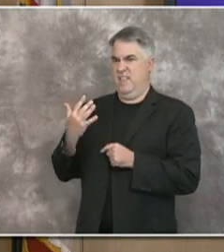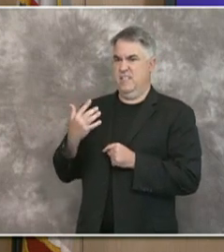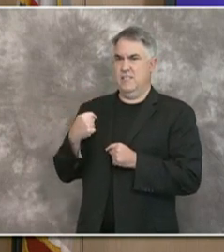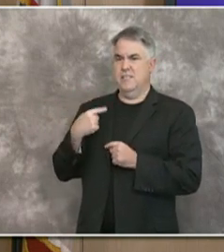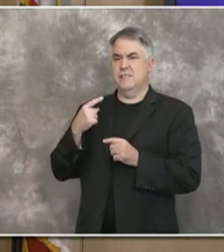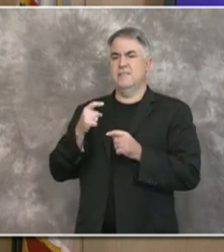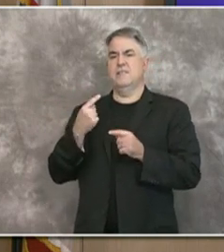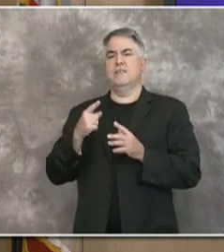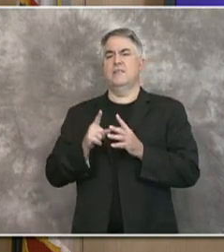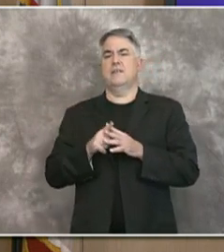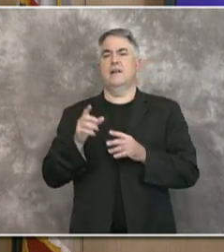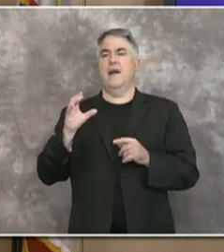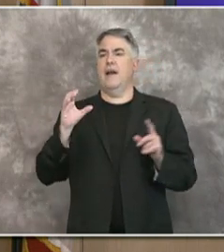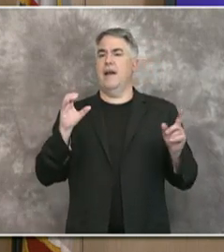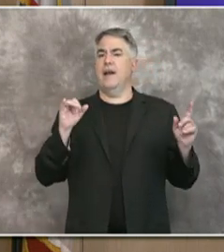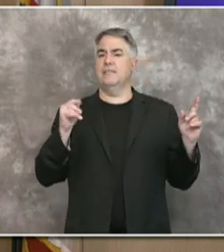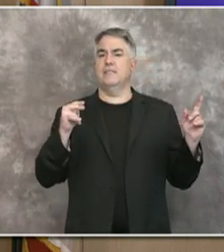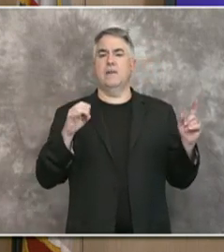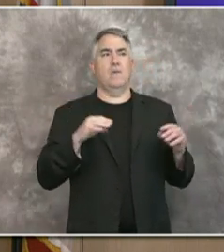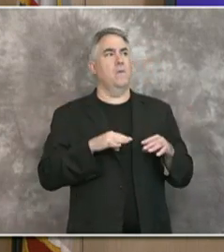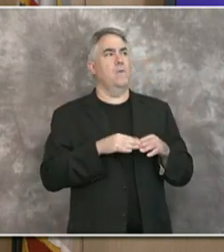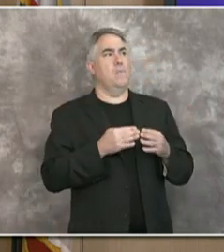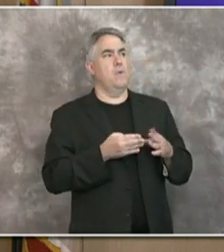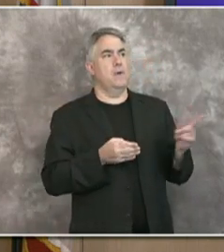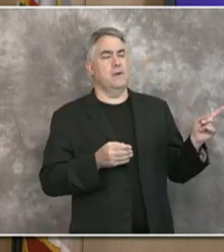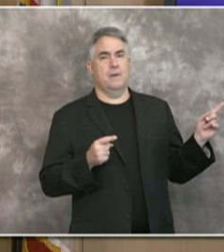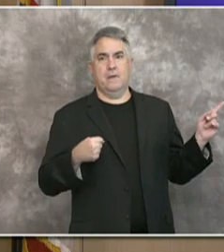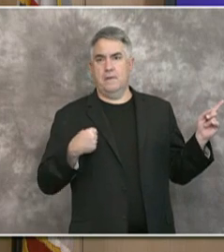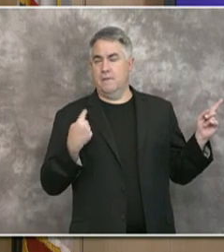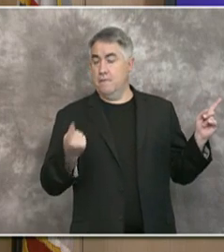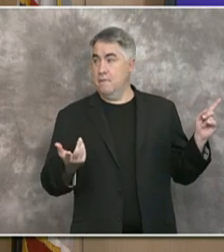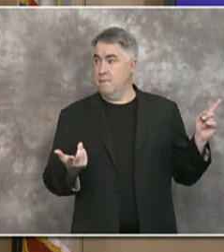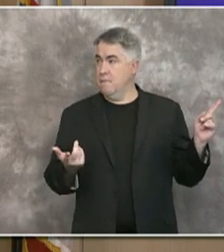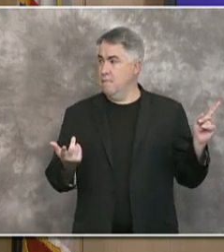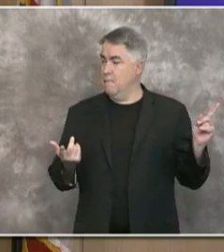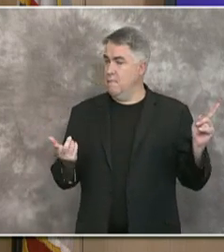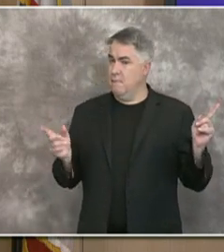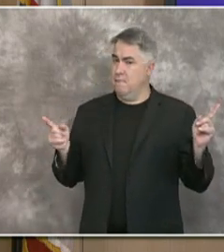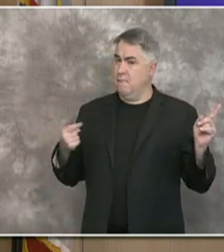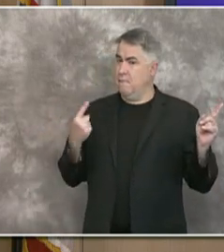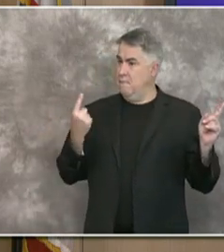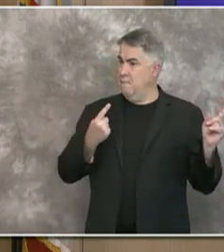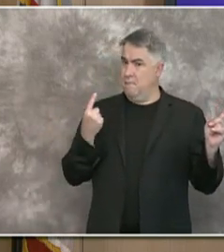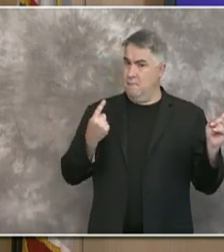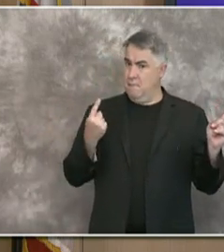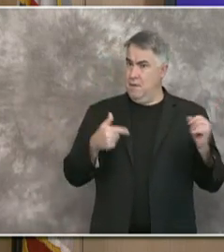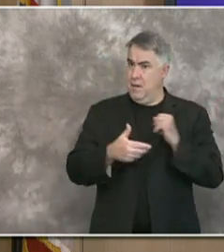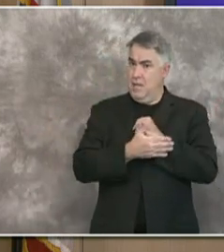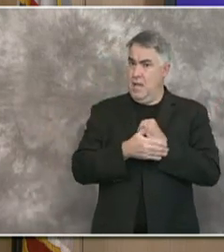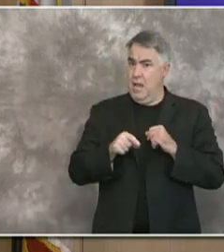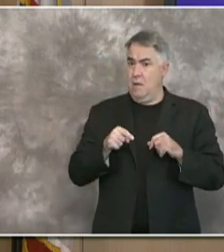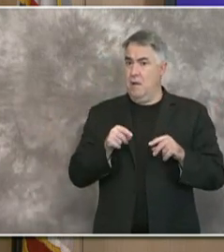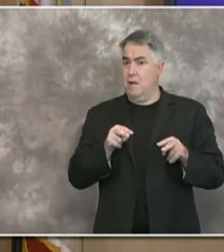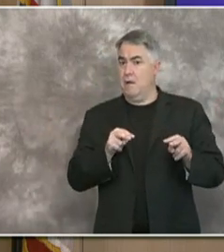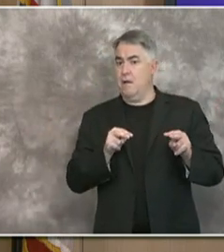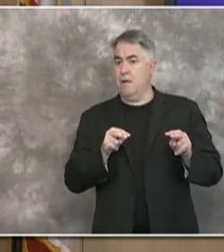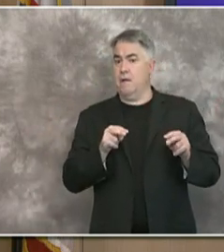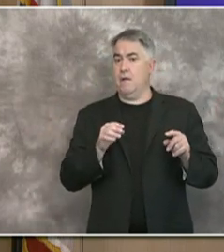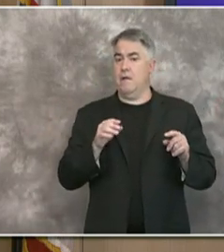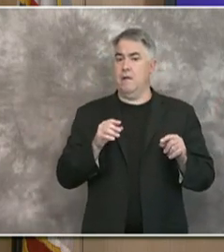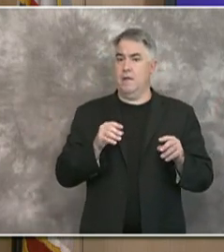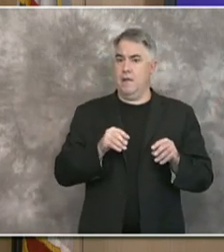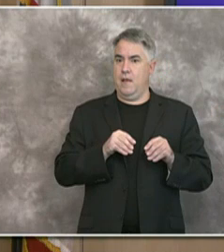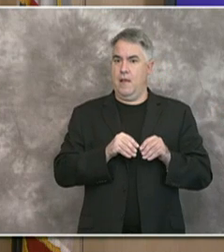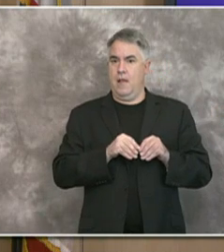some casinos reopen in San Diego County. I wonder, has the county epidemiology department detected any positive